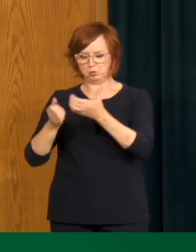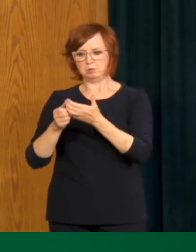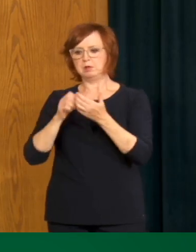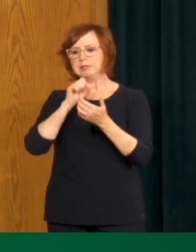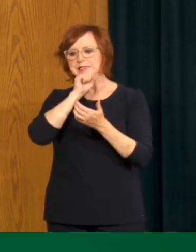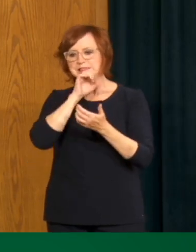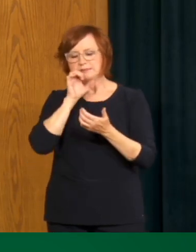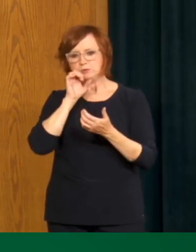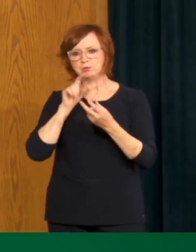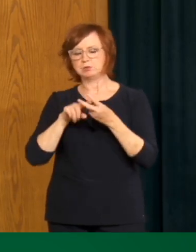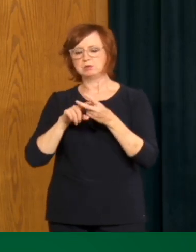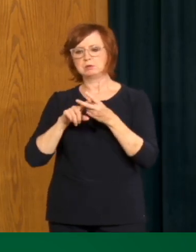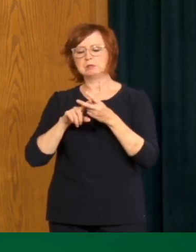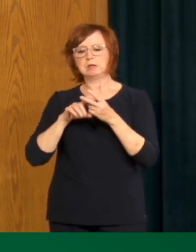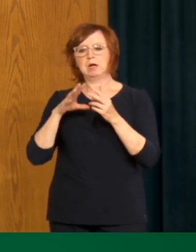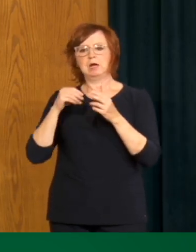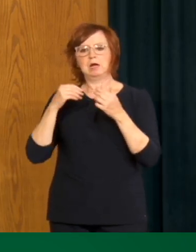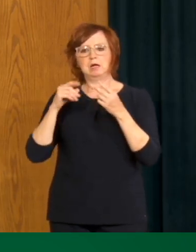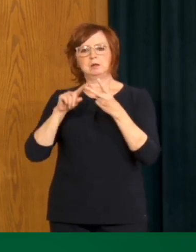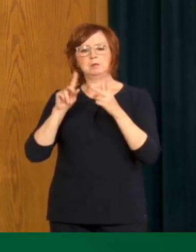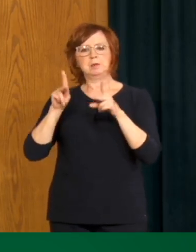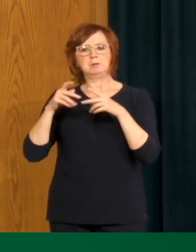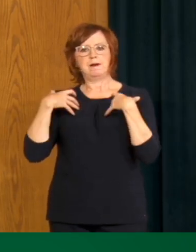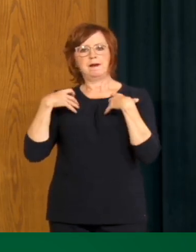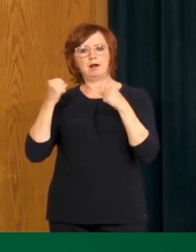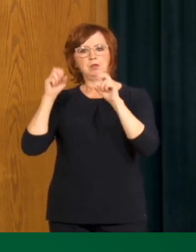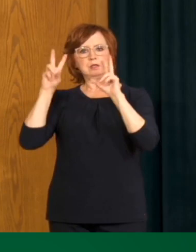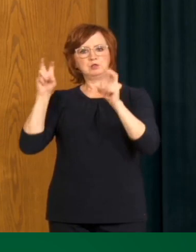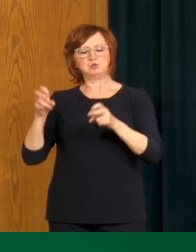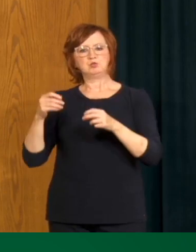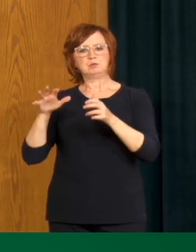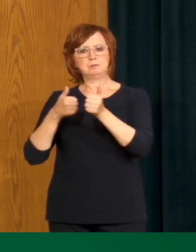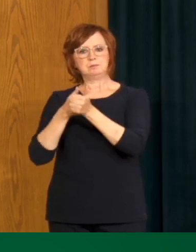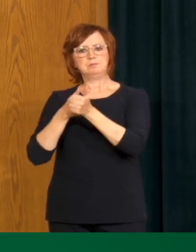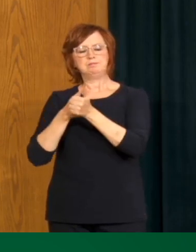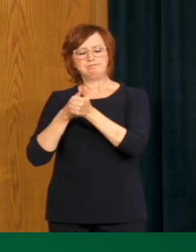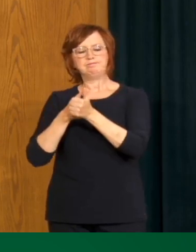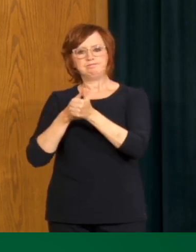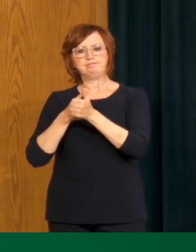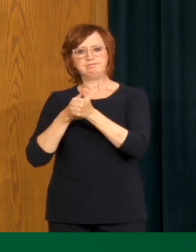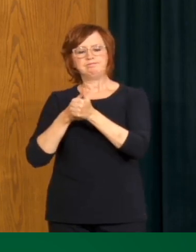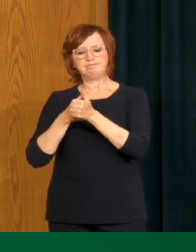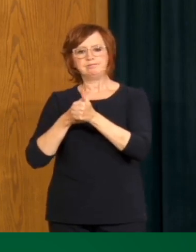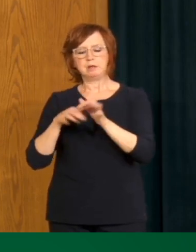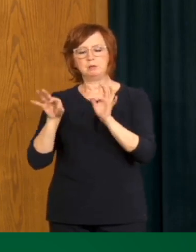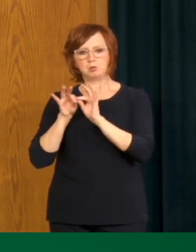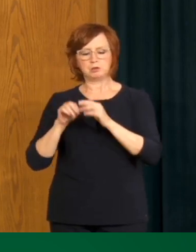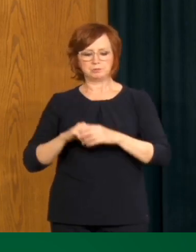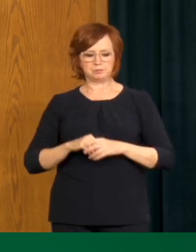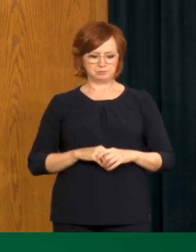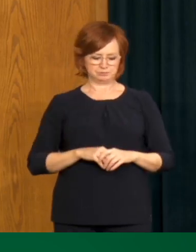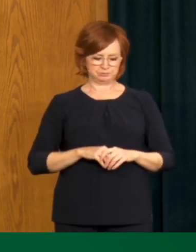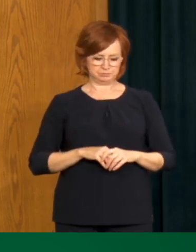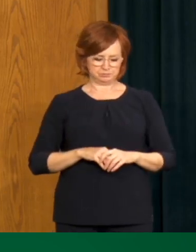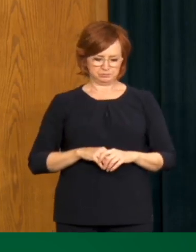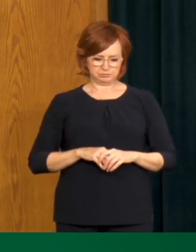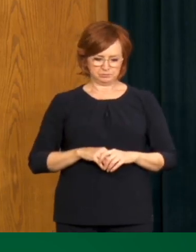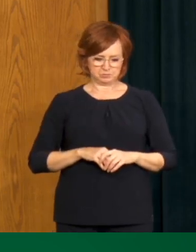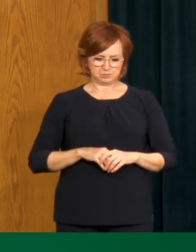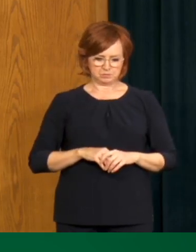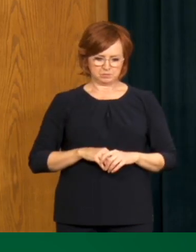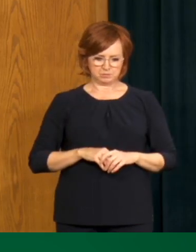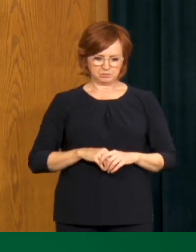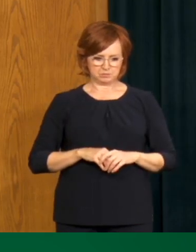as we re-engage, as our children re-engage, that, take advantage of, access to testing, and then